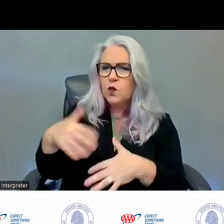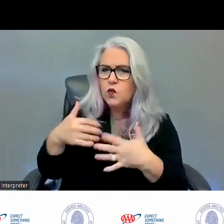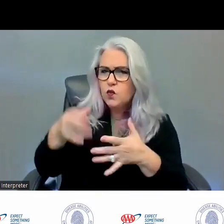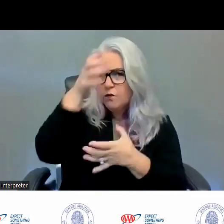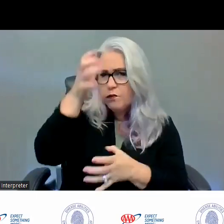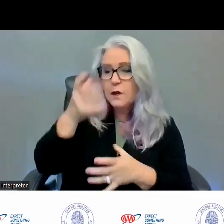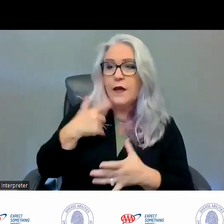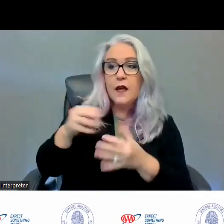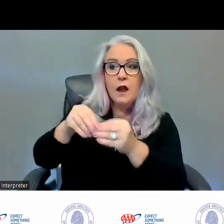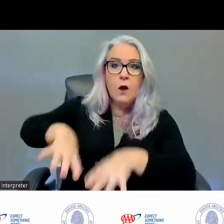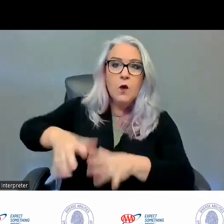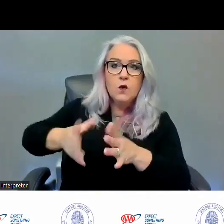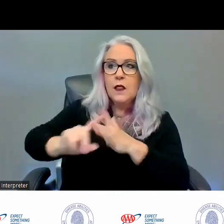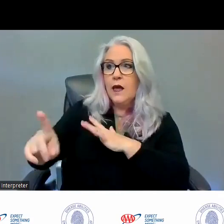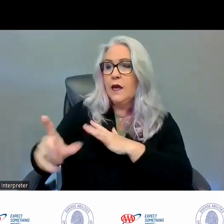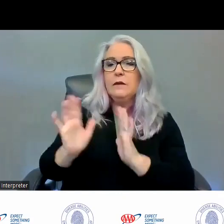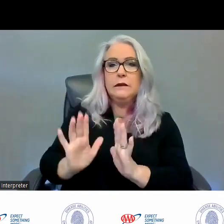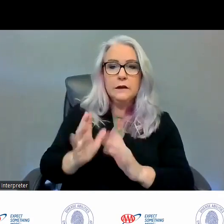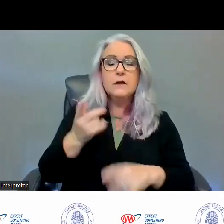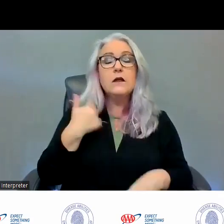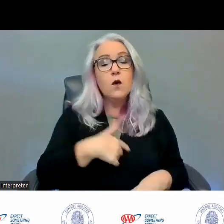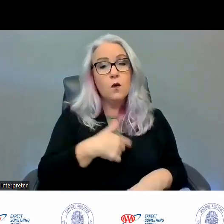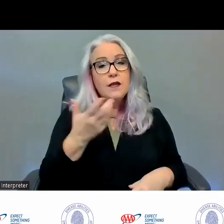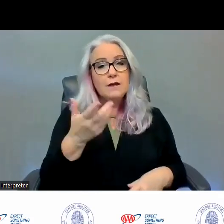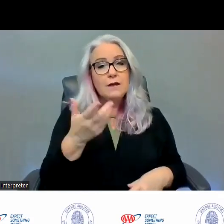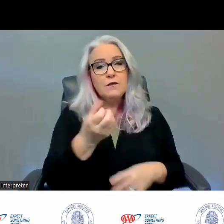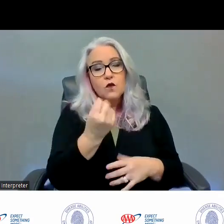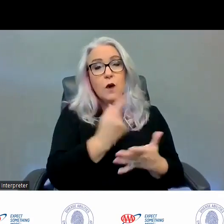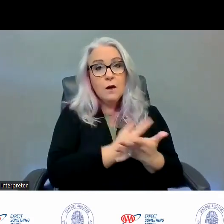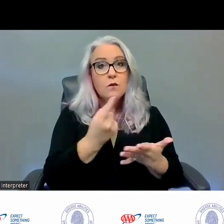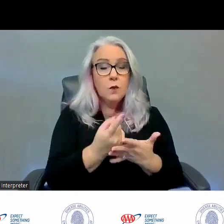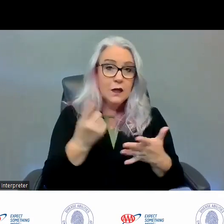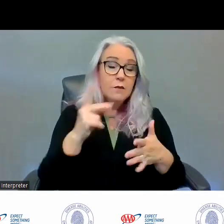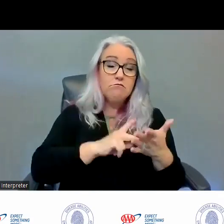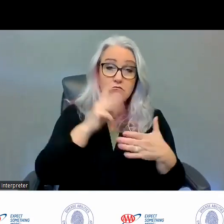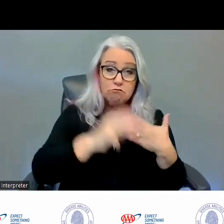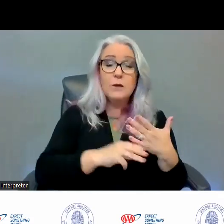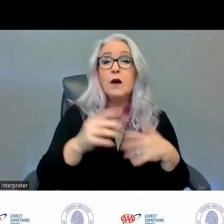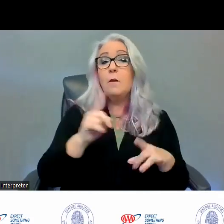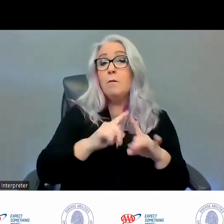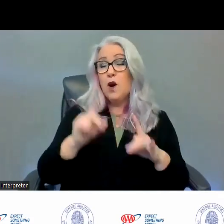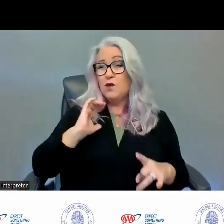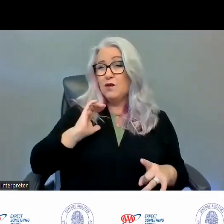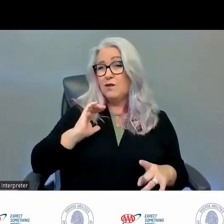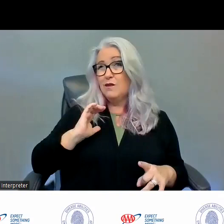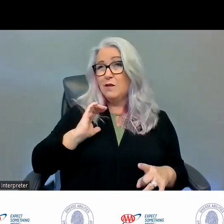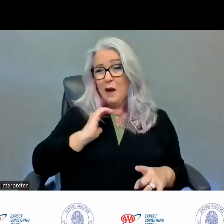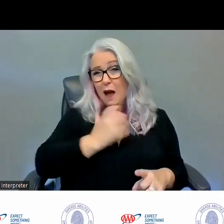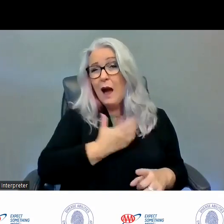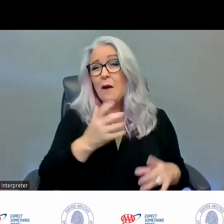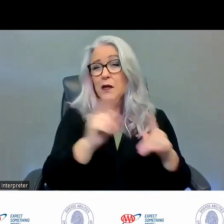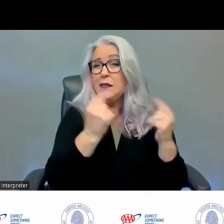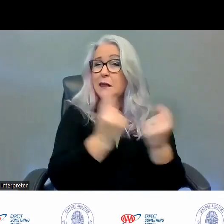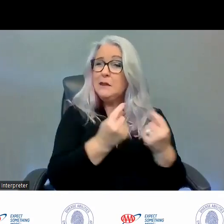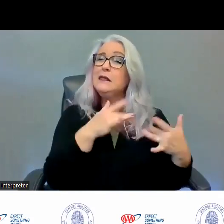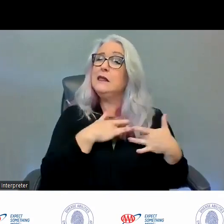it. So while it is a 12-week program, most of our teams do end up,